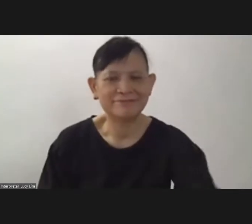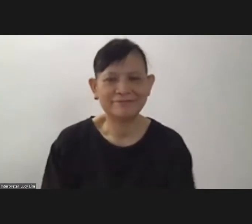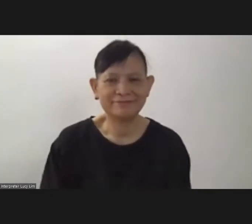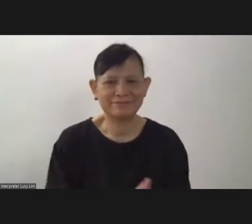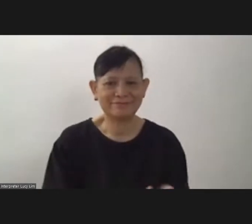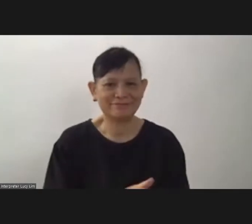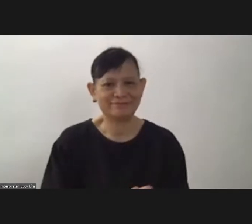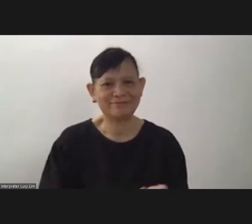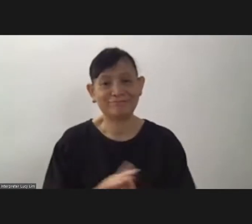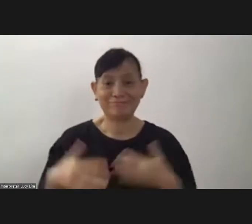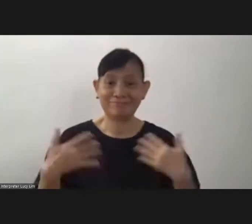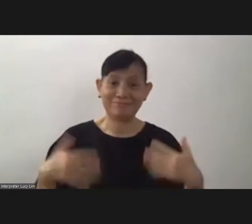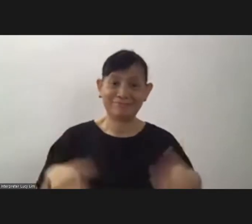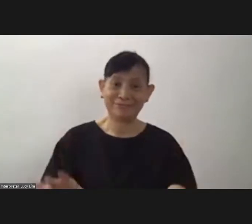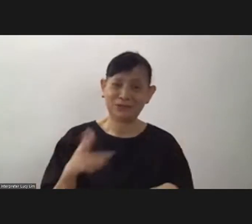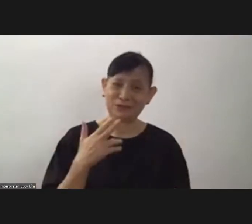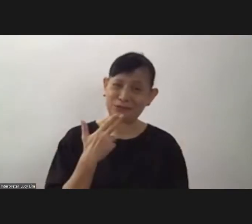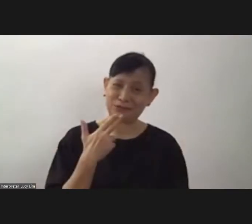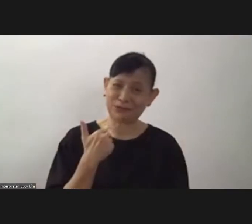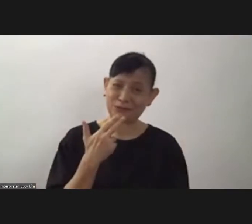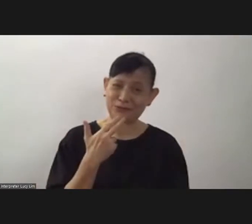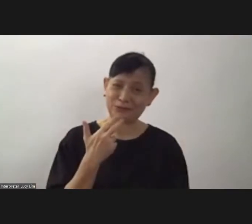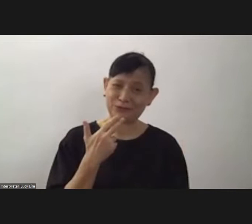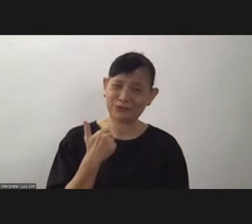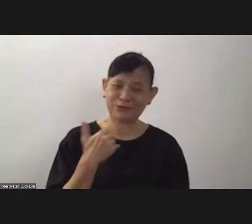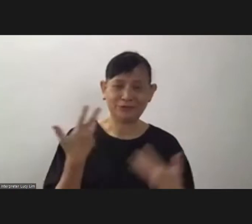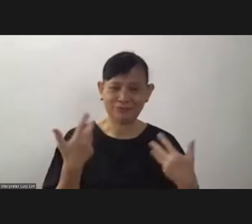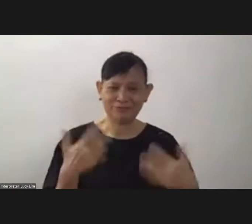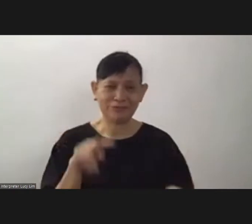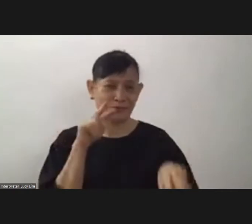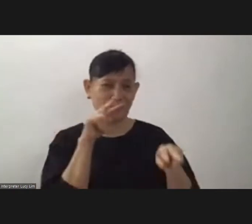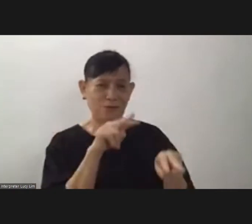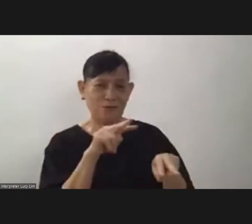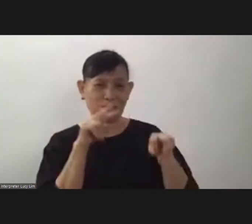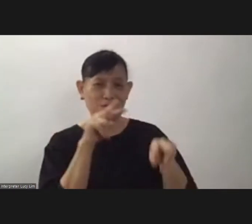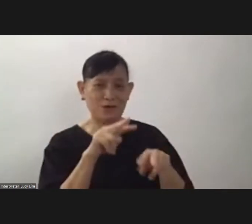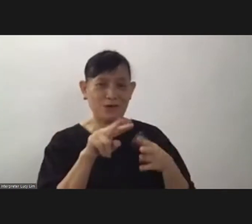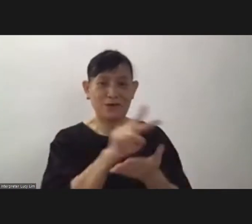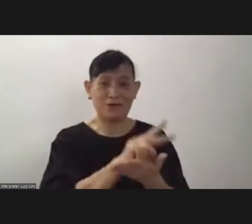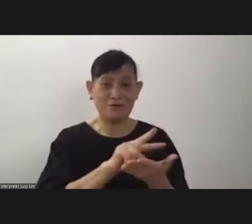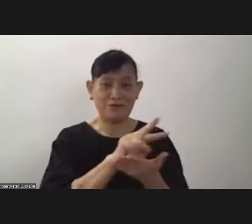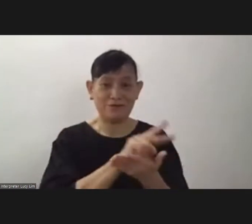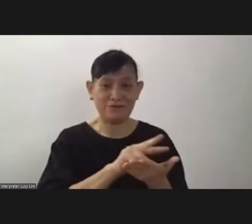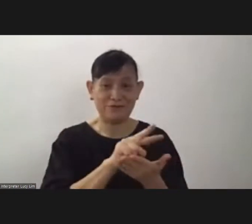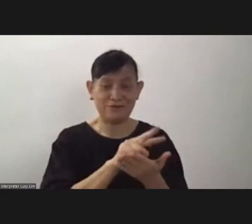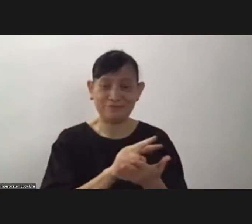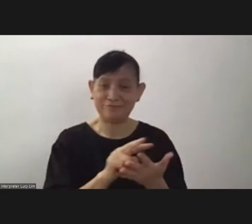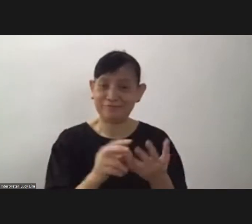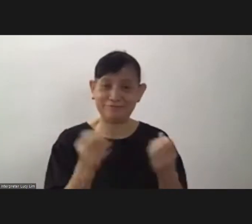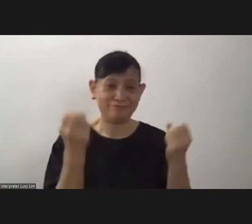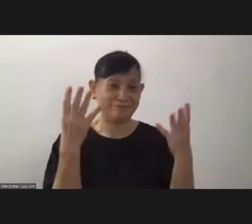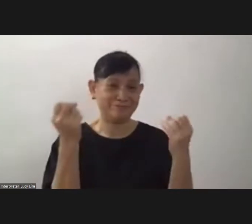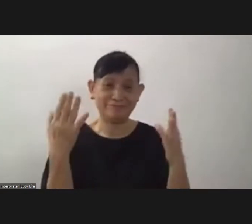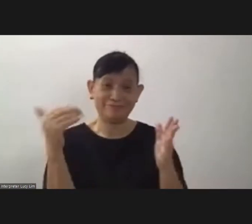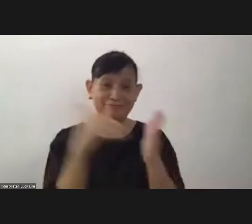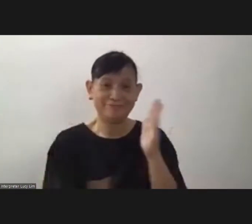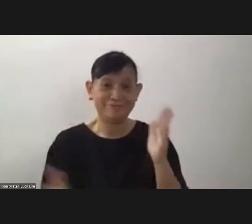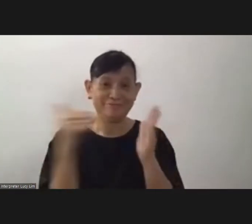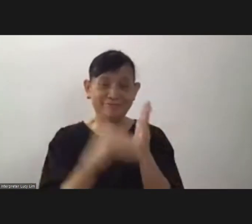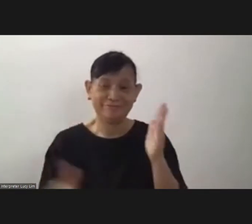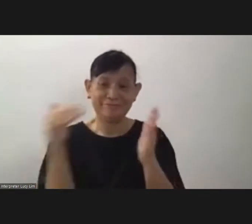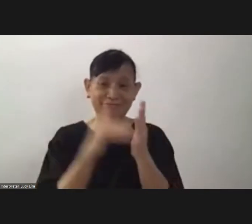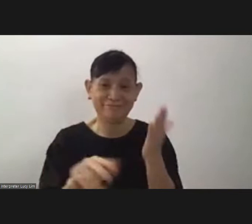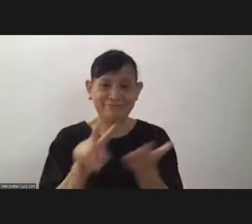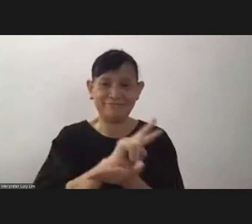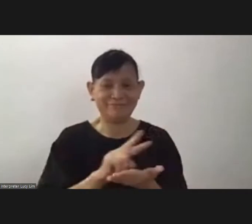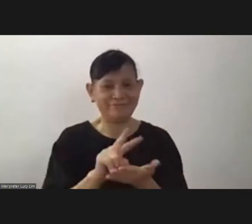Aren't they adorable? I have watched that video like thousands of times, and I must say it